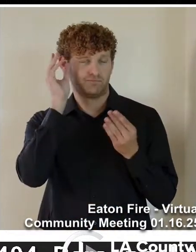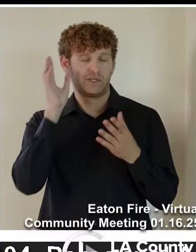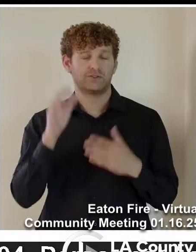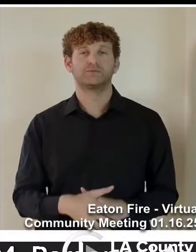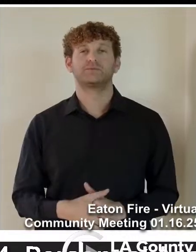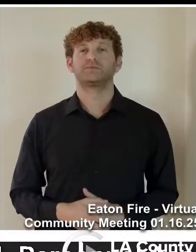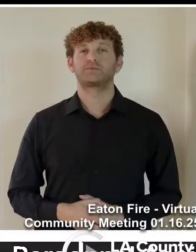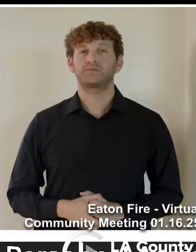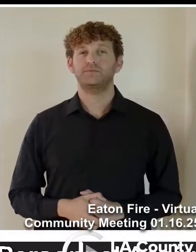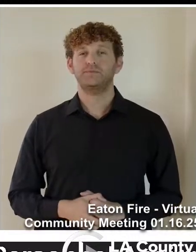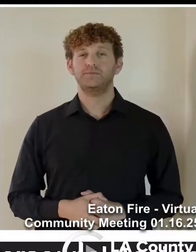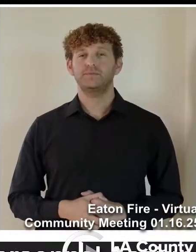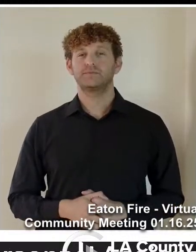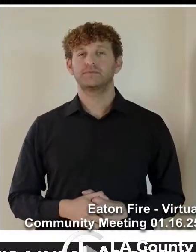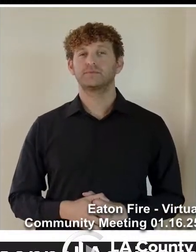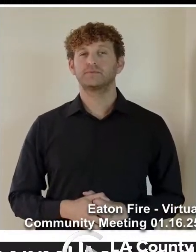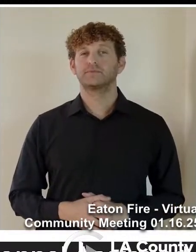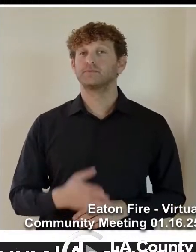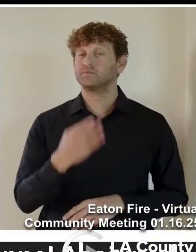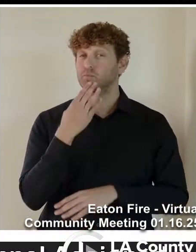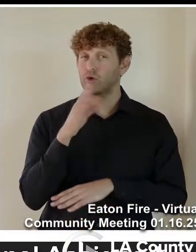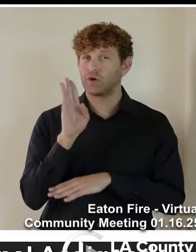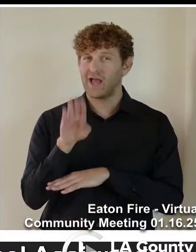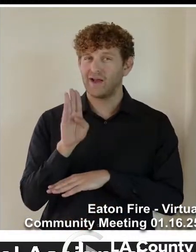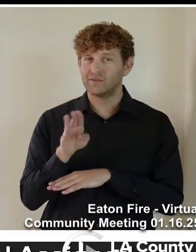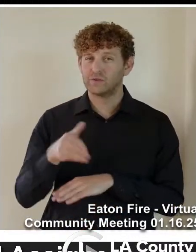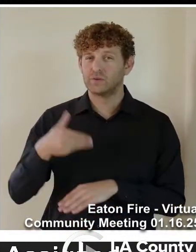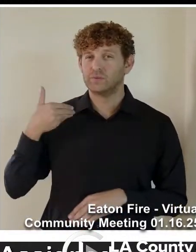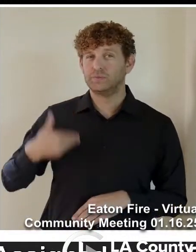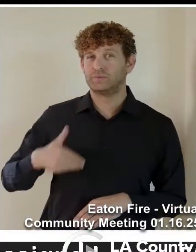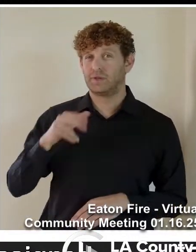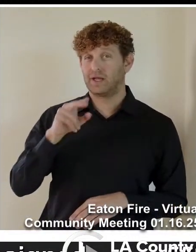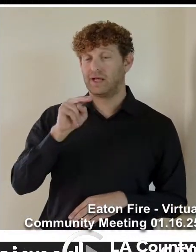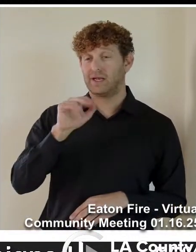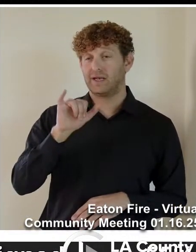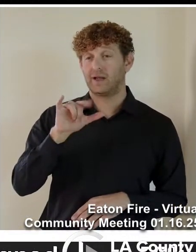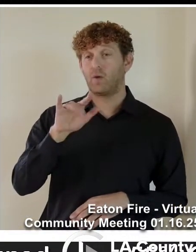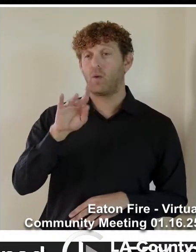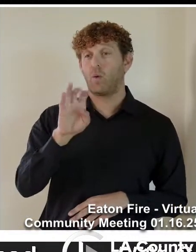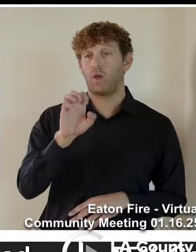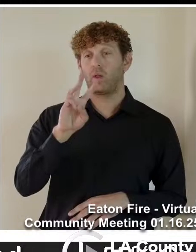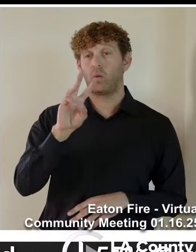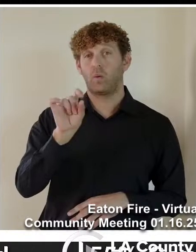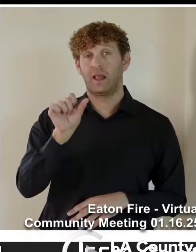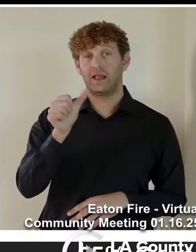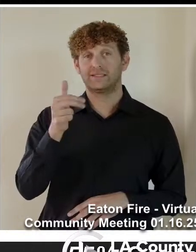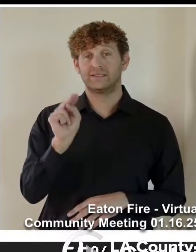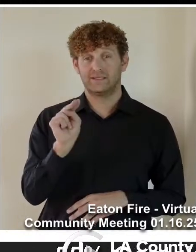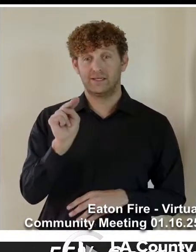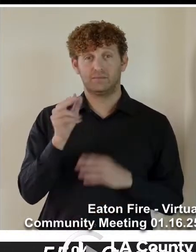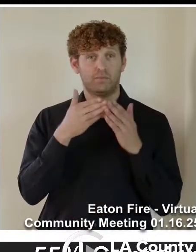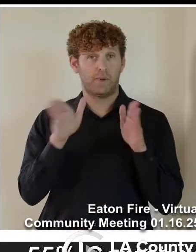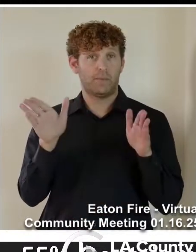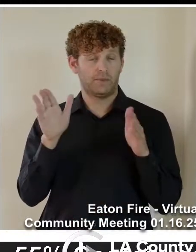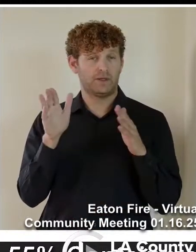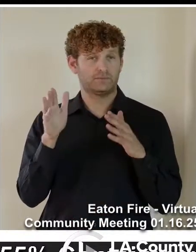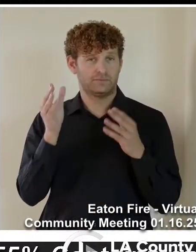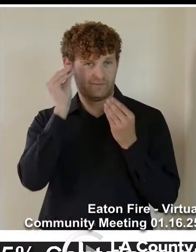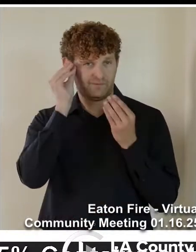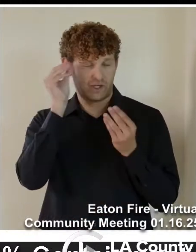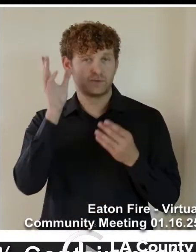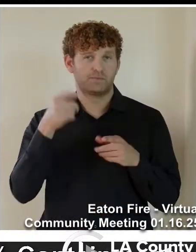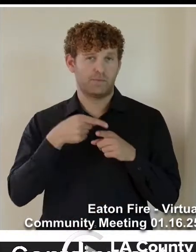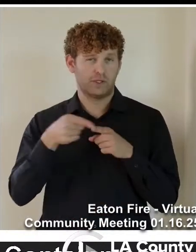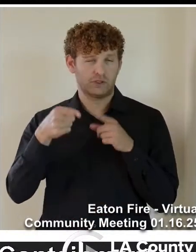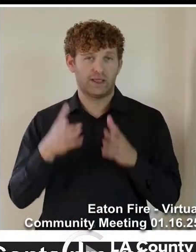Good afternoon, everyone. Again, Nicole Wilson, FEMA Public Affairs Specialist. A couple things I want to brief you on this afternoon.